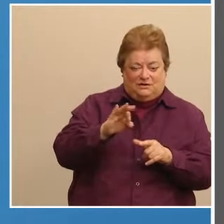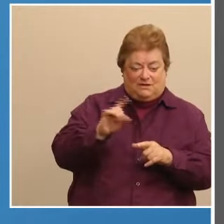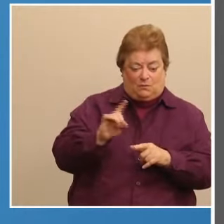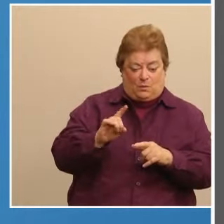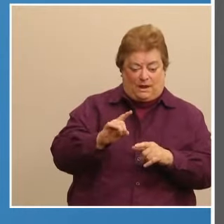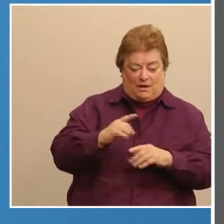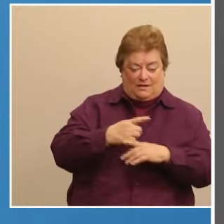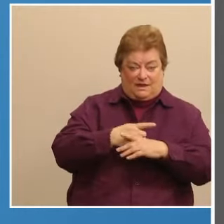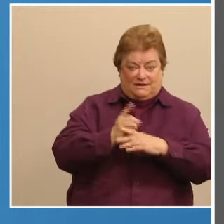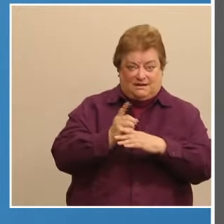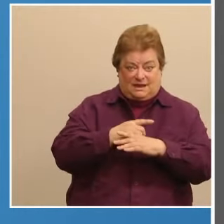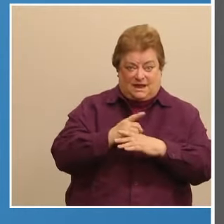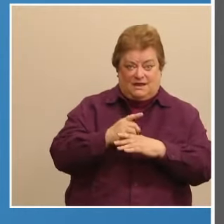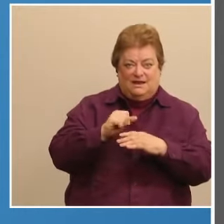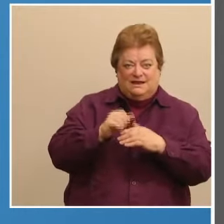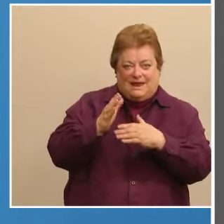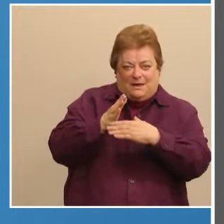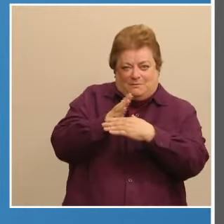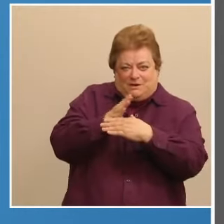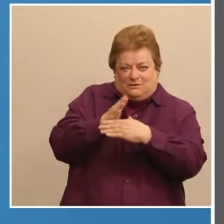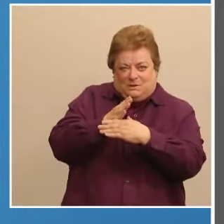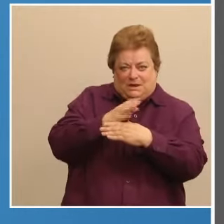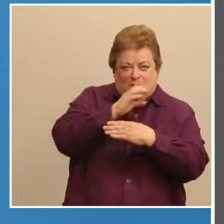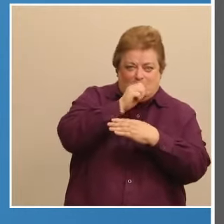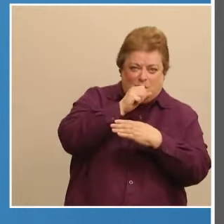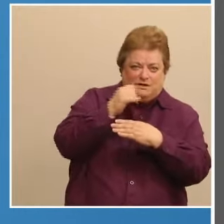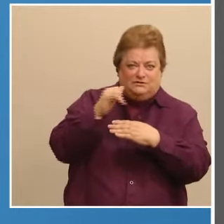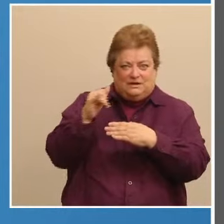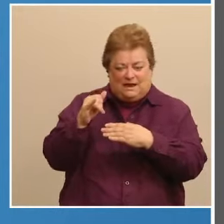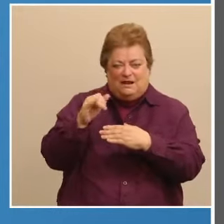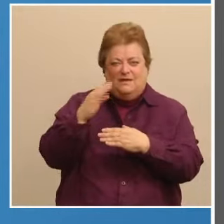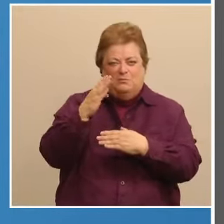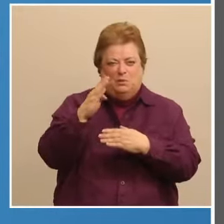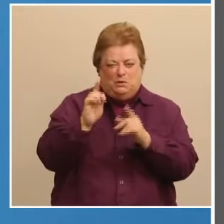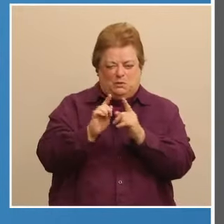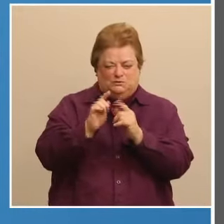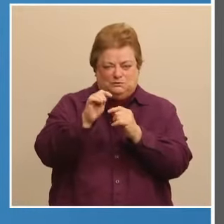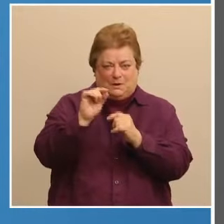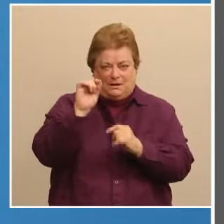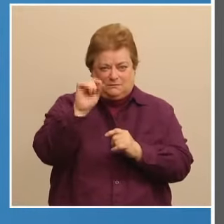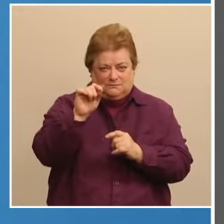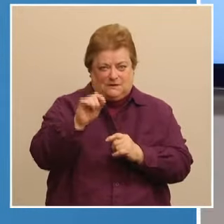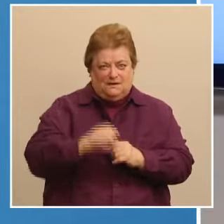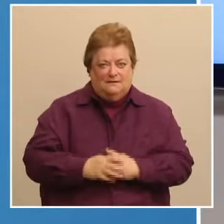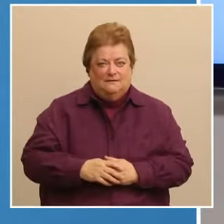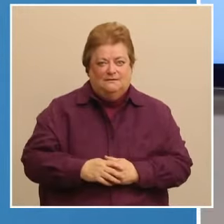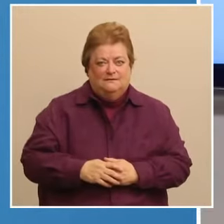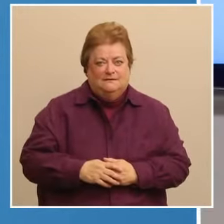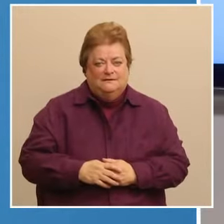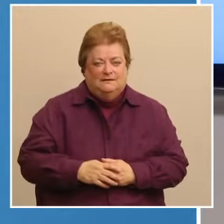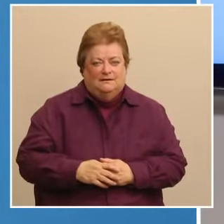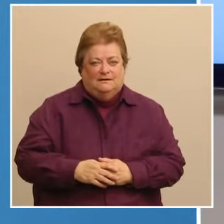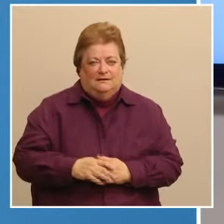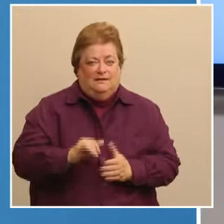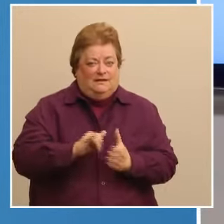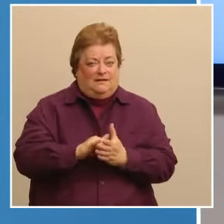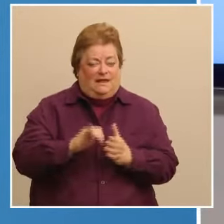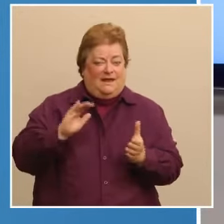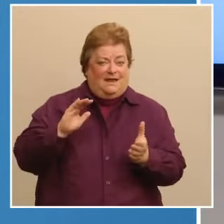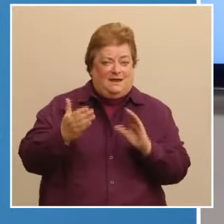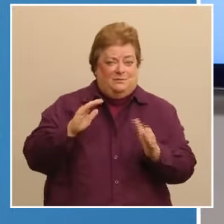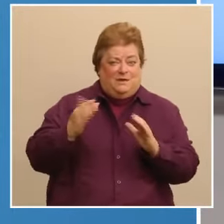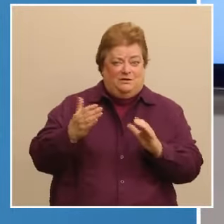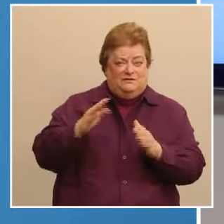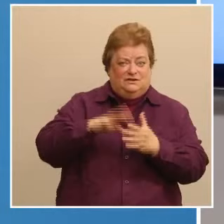now right on the border of orange and yellow, represented by the blue square outlined in red. This comparison